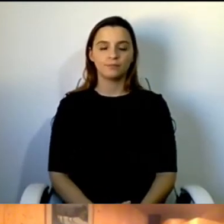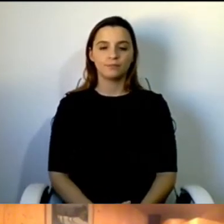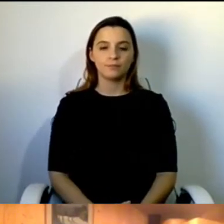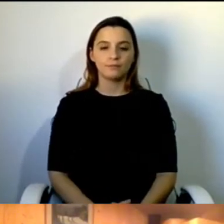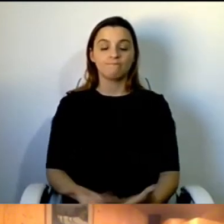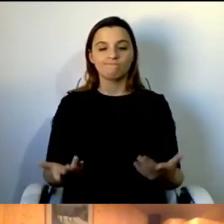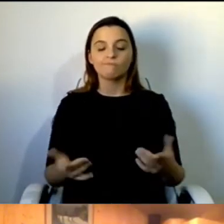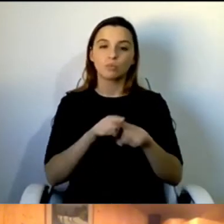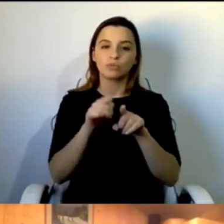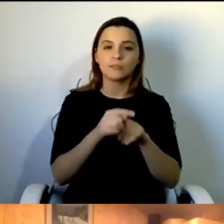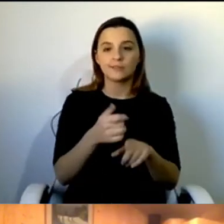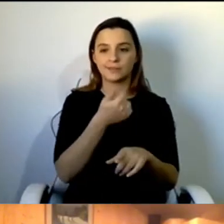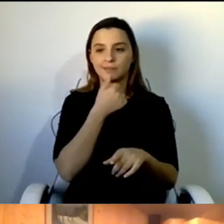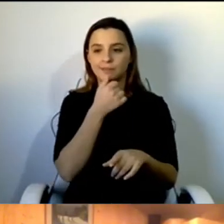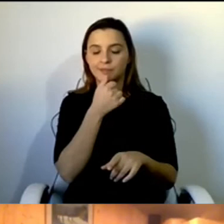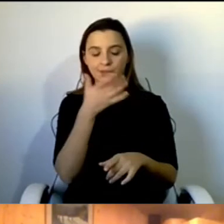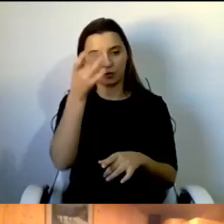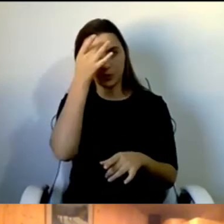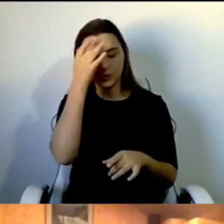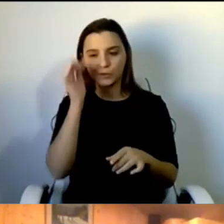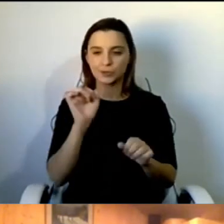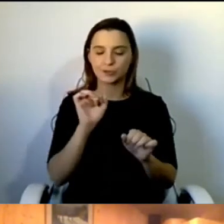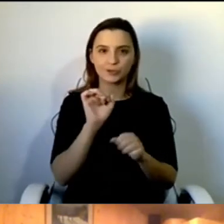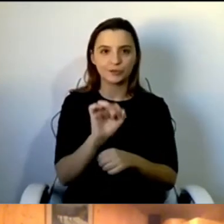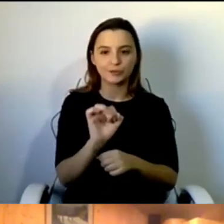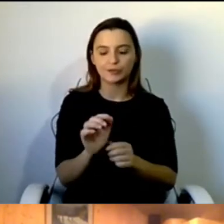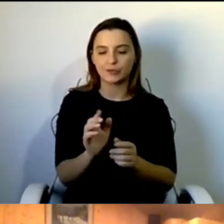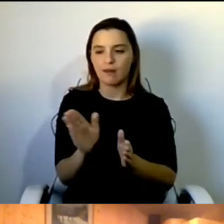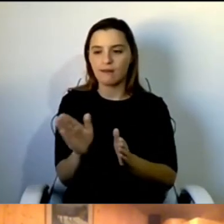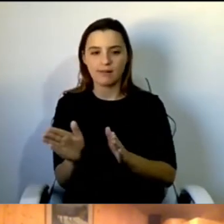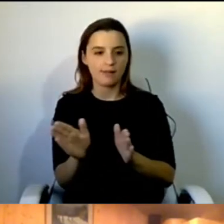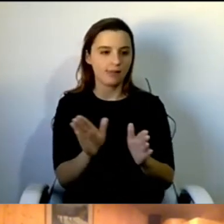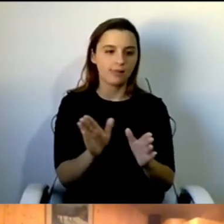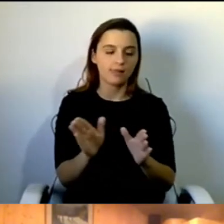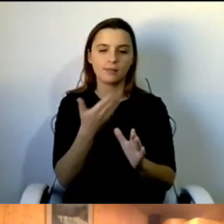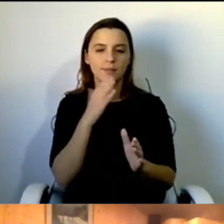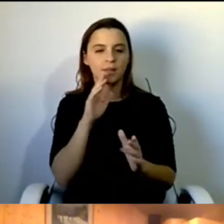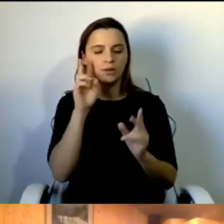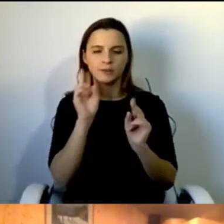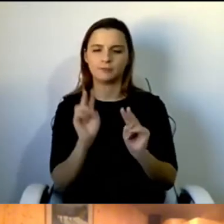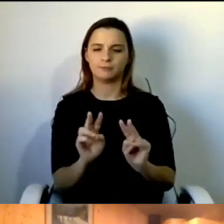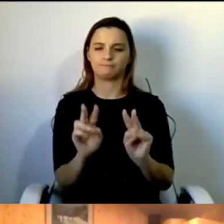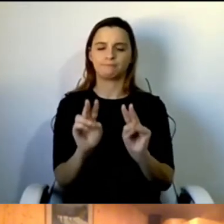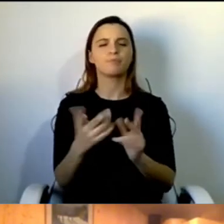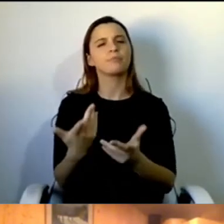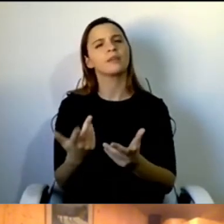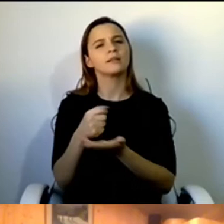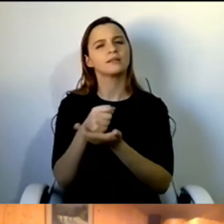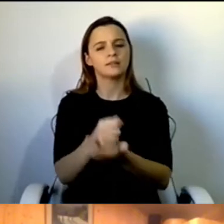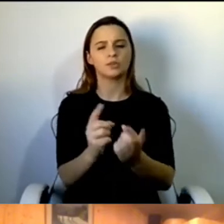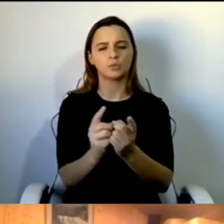personal assistance in a different way. And it has shifted through the years. We've almost always